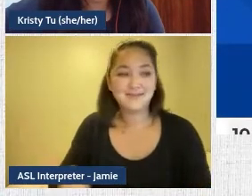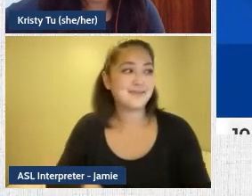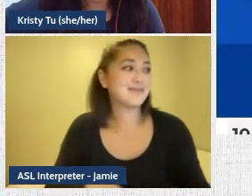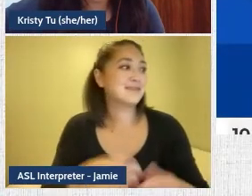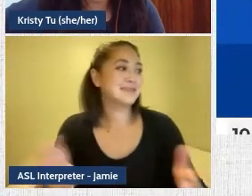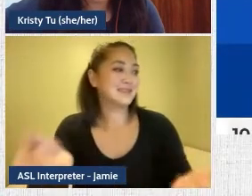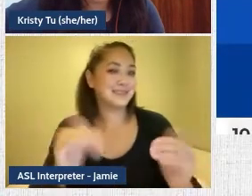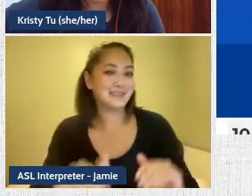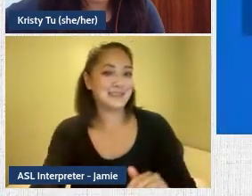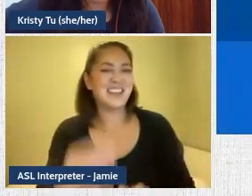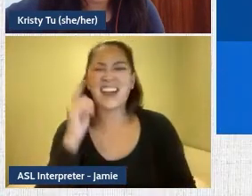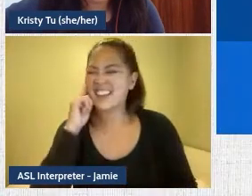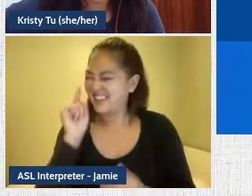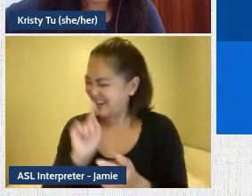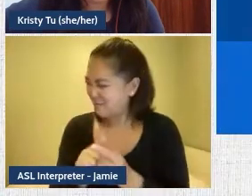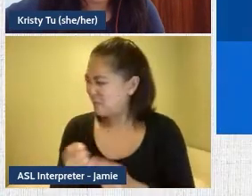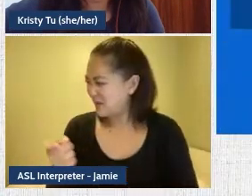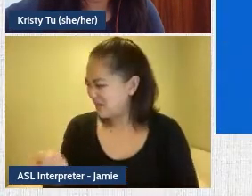I think I met her.